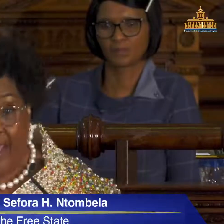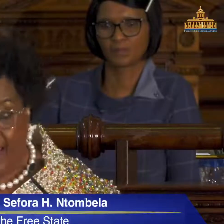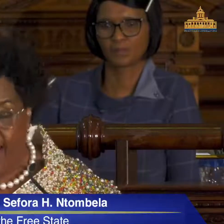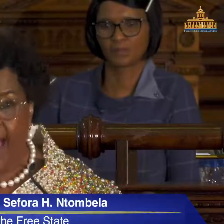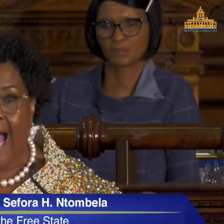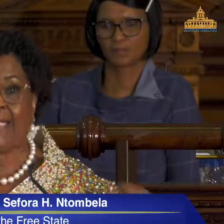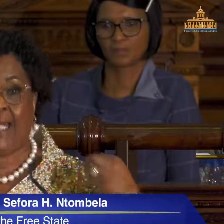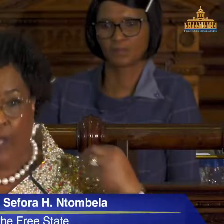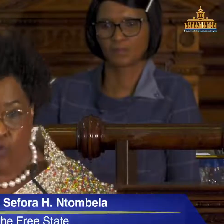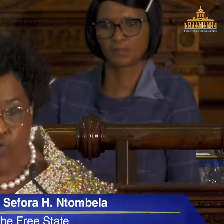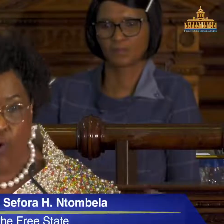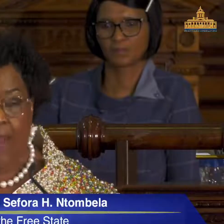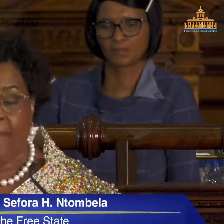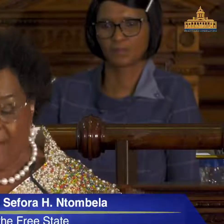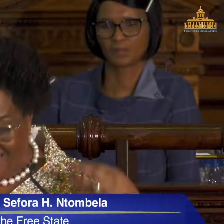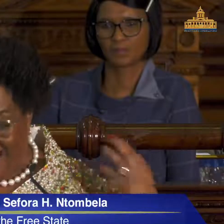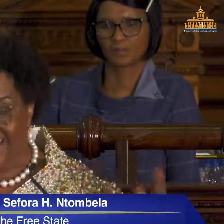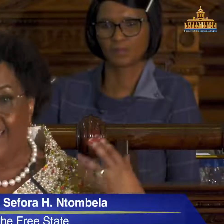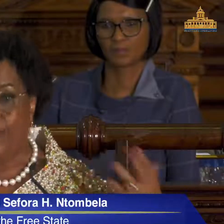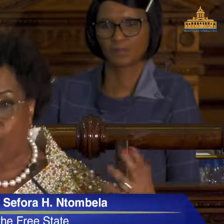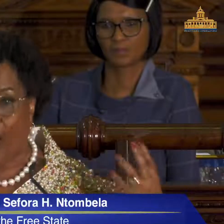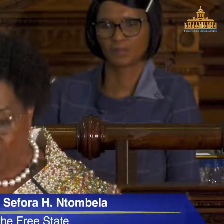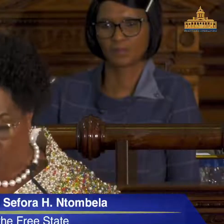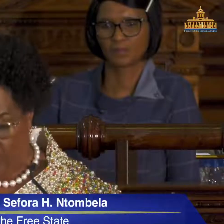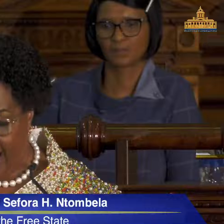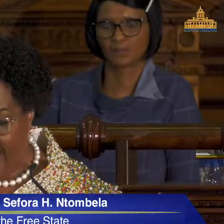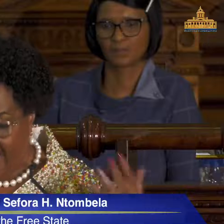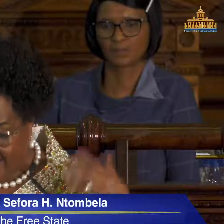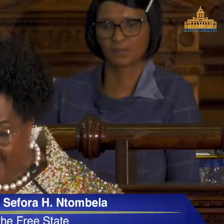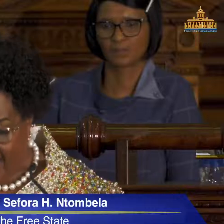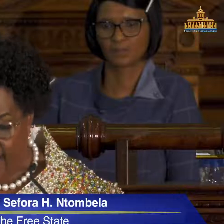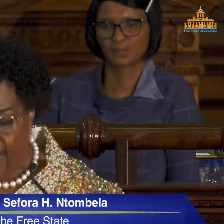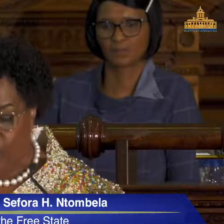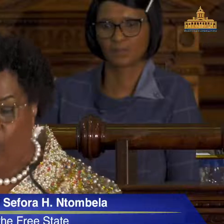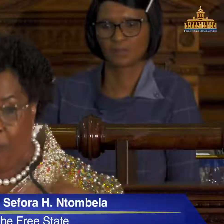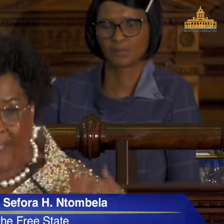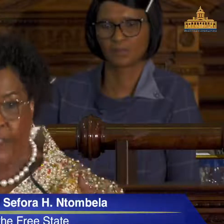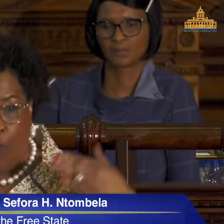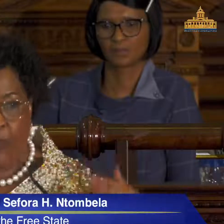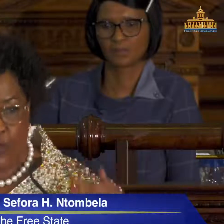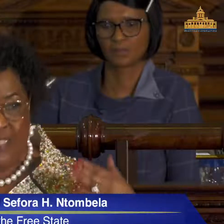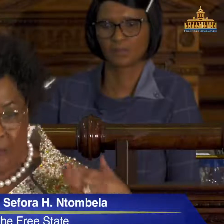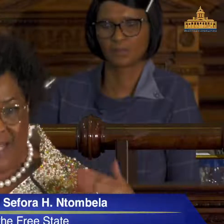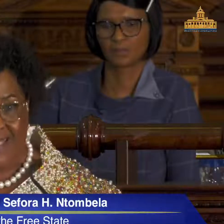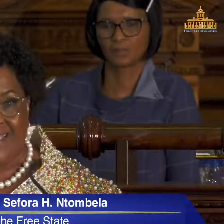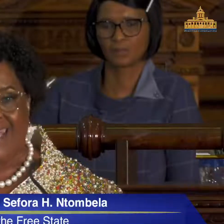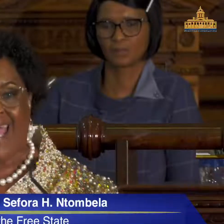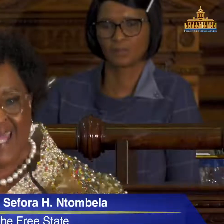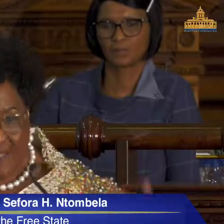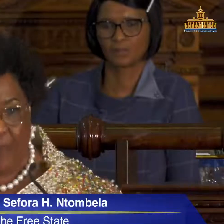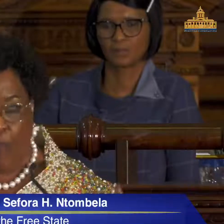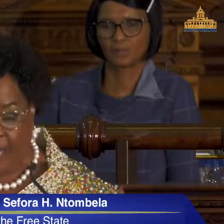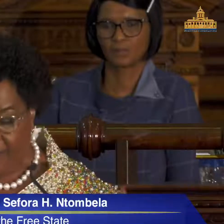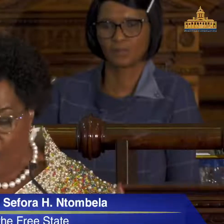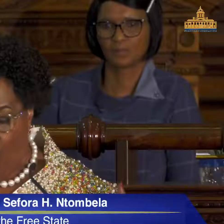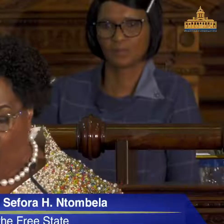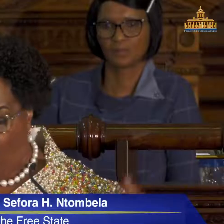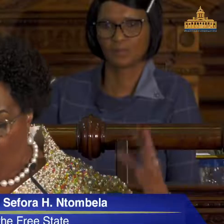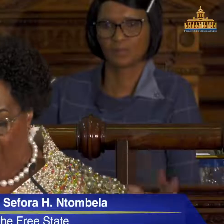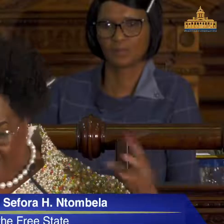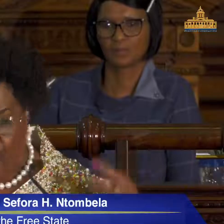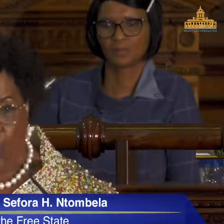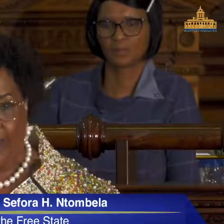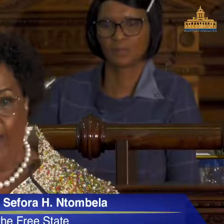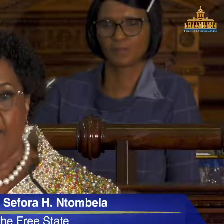utlwa fela ha qeta ho di utlwa be re sa etse letho ka tsona. And here re kopa le di opposition parties any problem